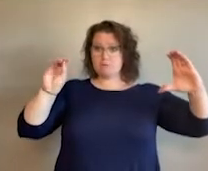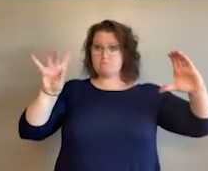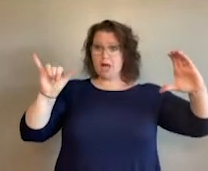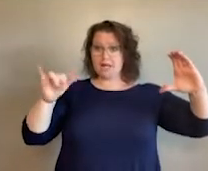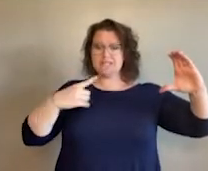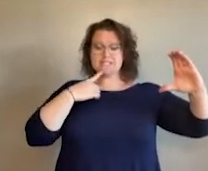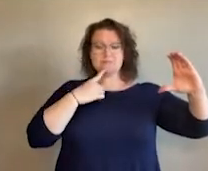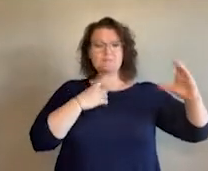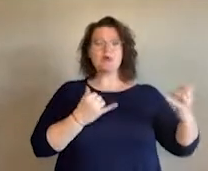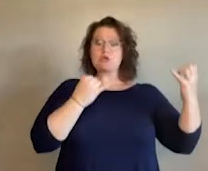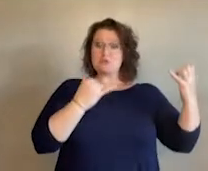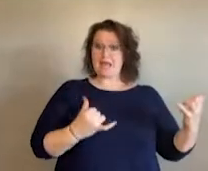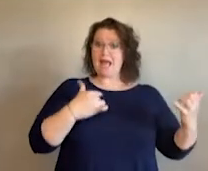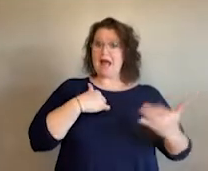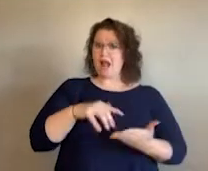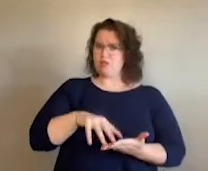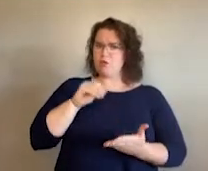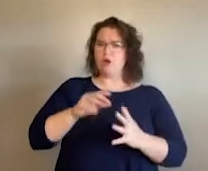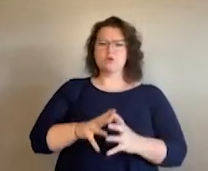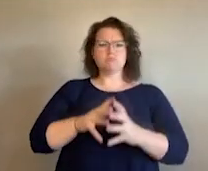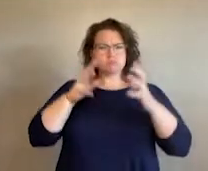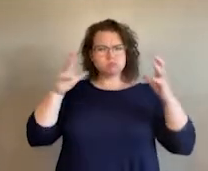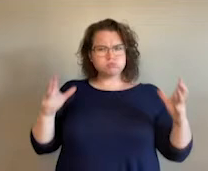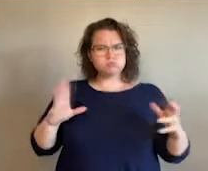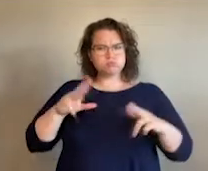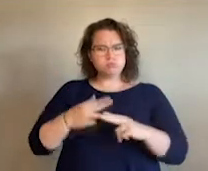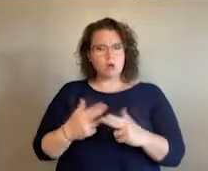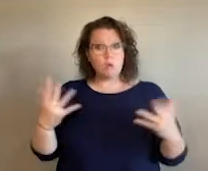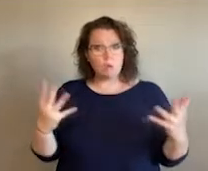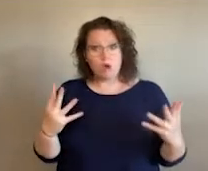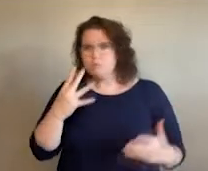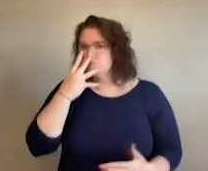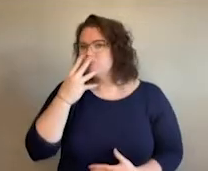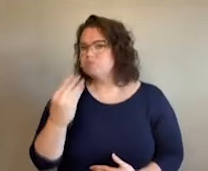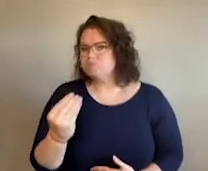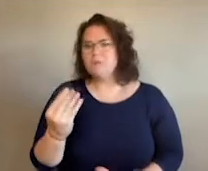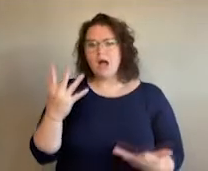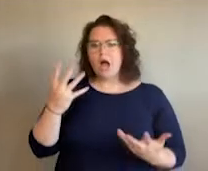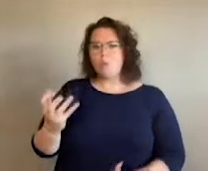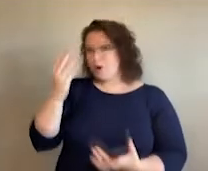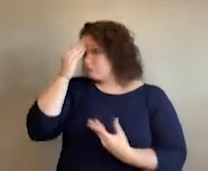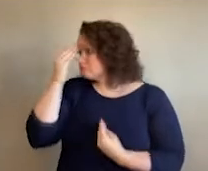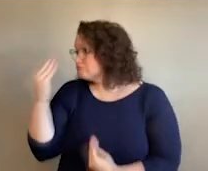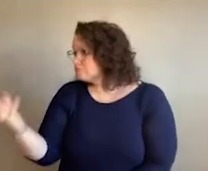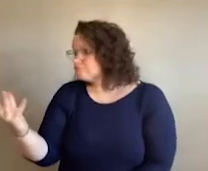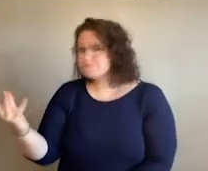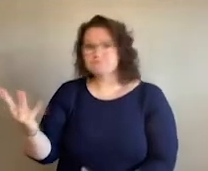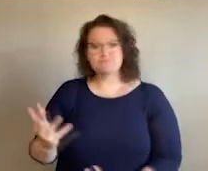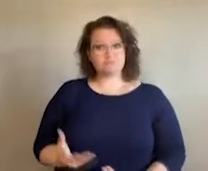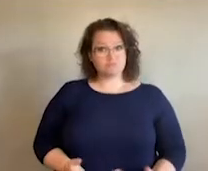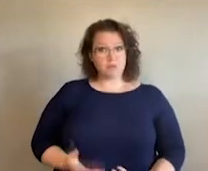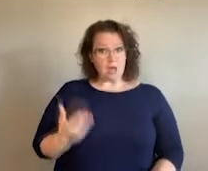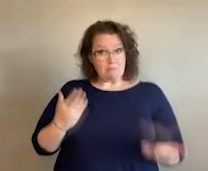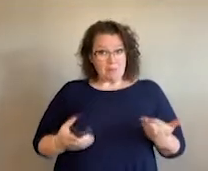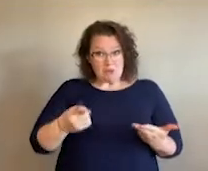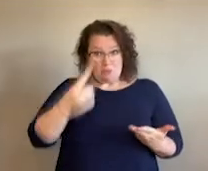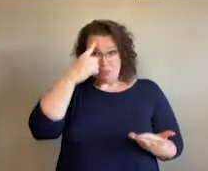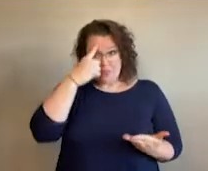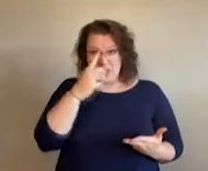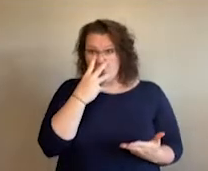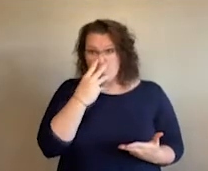says, today I learned so much about wolves and I wanted to share it with you. You might think wolves are